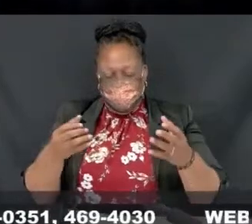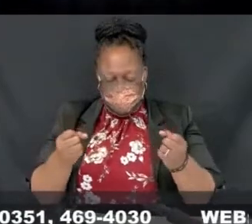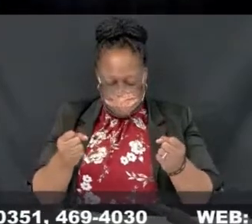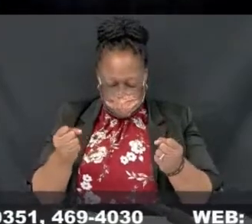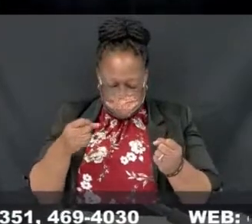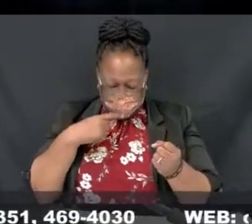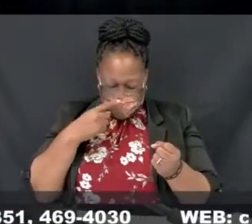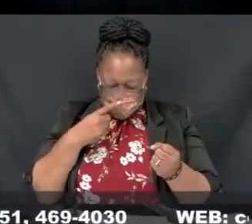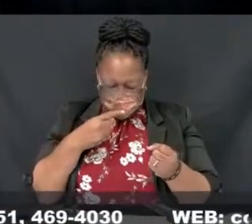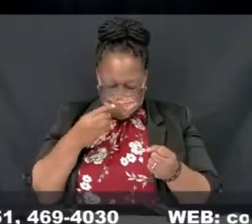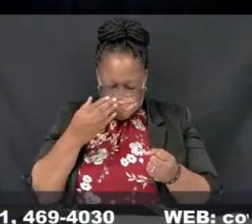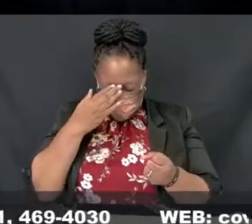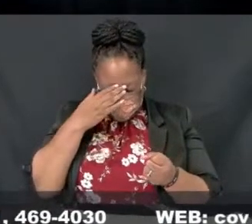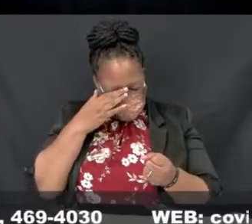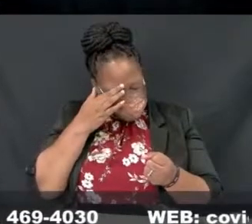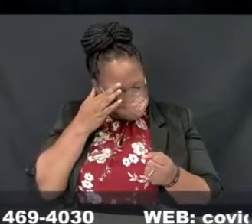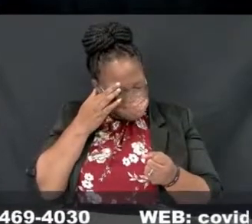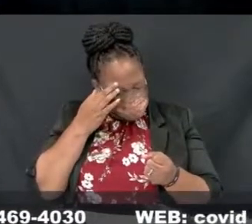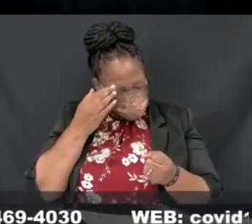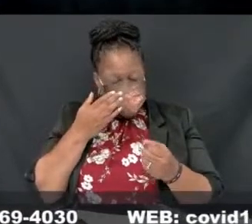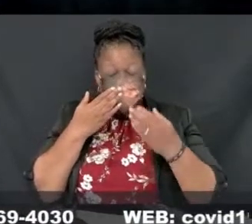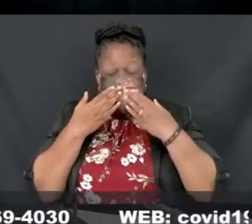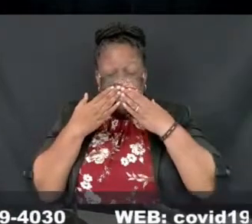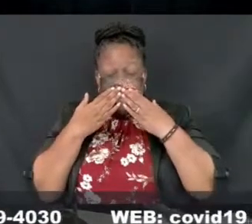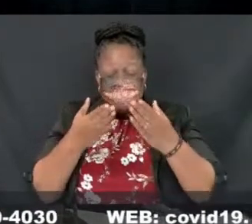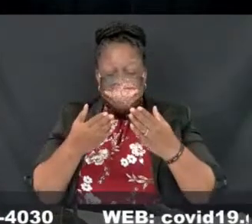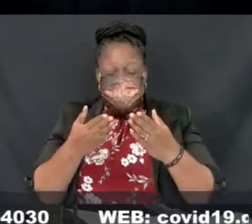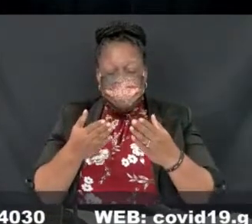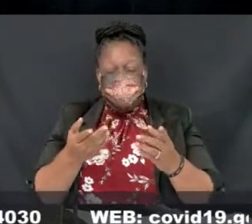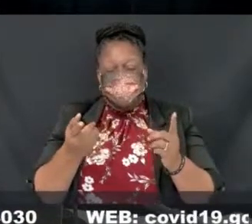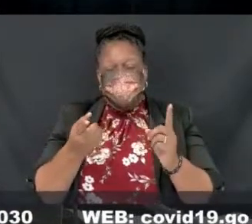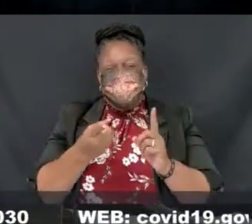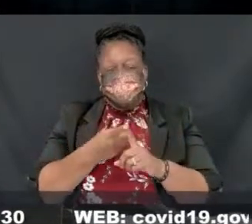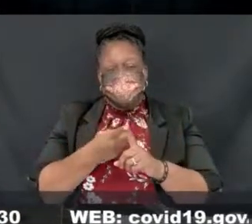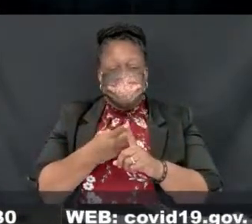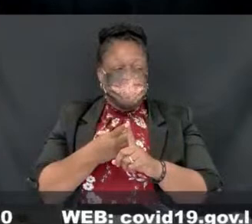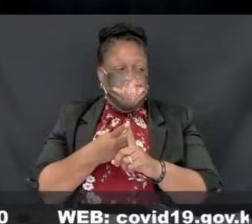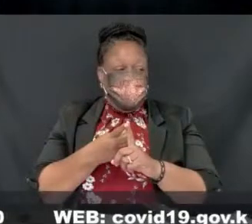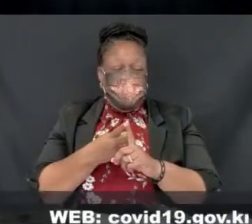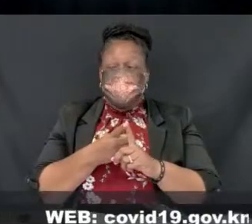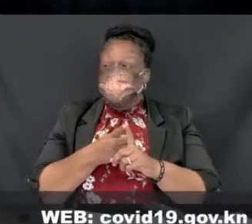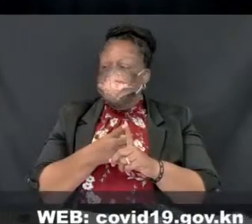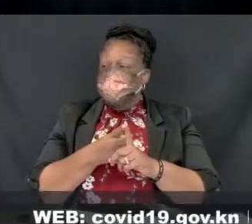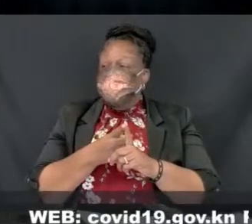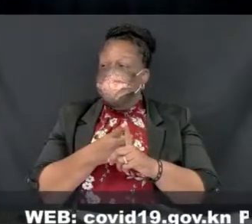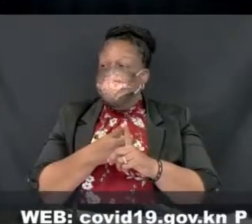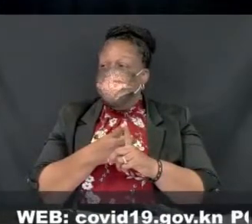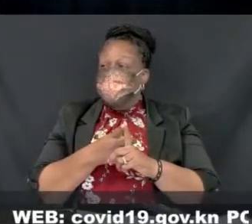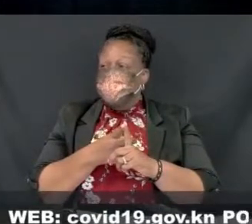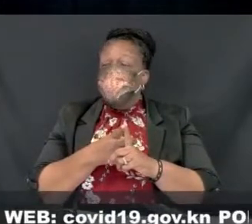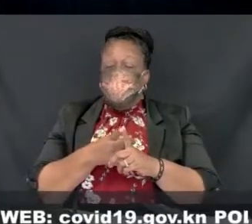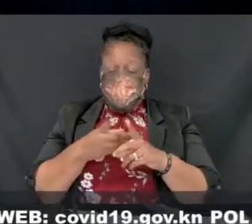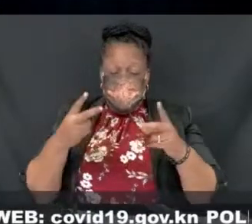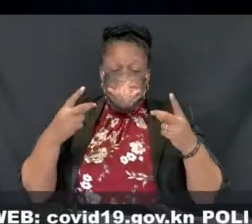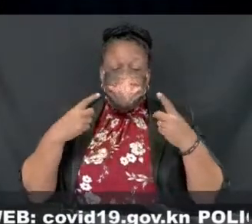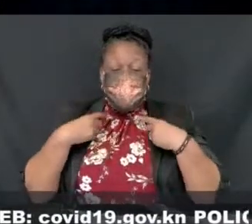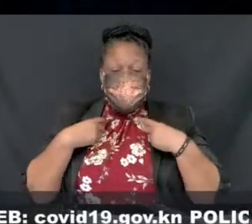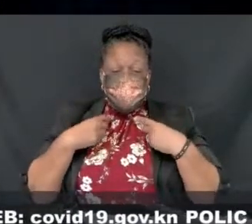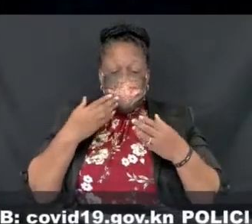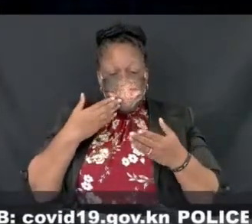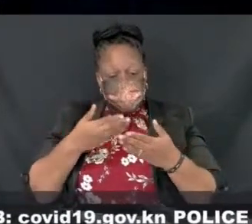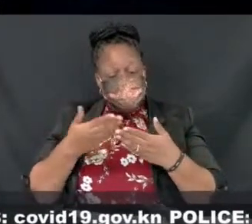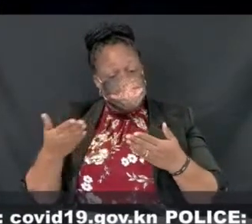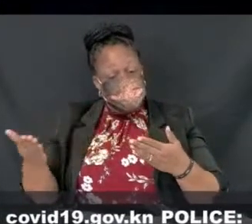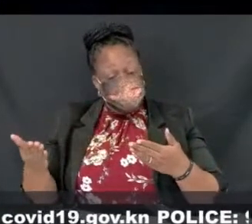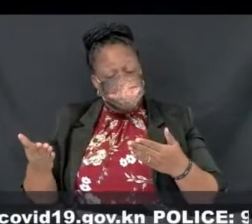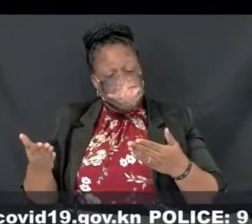to give a multi-sectorial approach, because let me just say, we experience some great things and we experience some bad things. But all in all, one of the things I